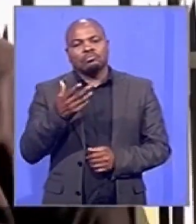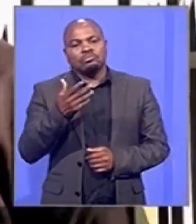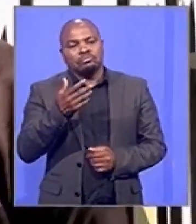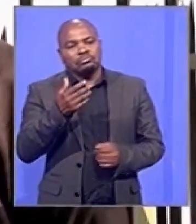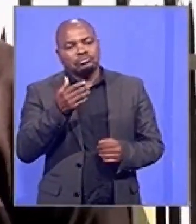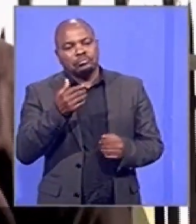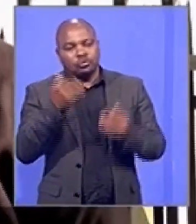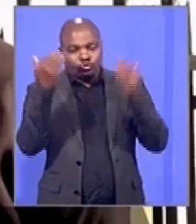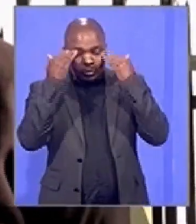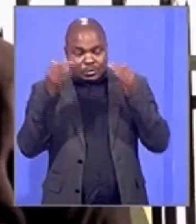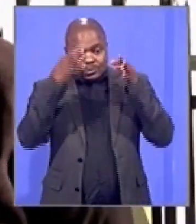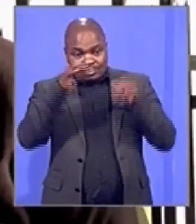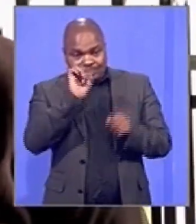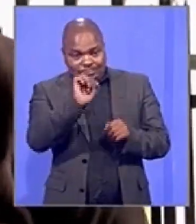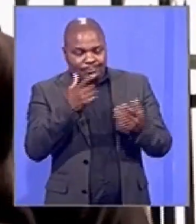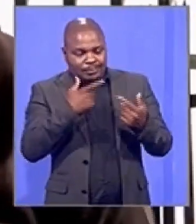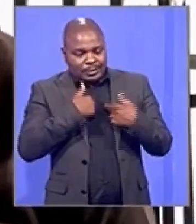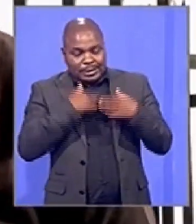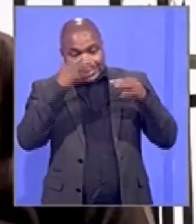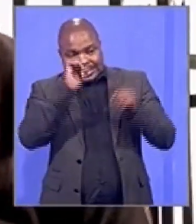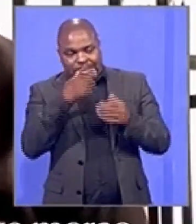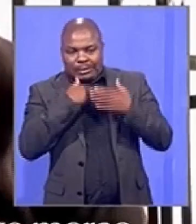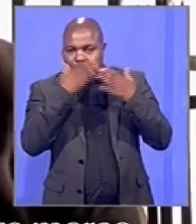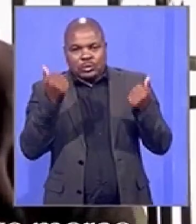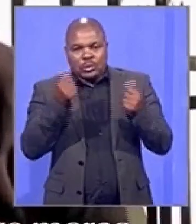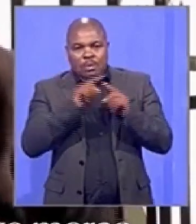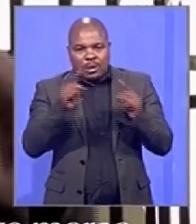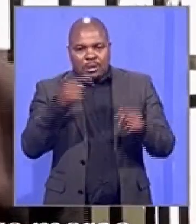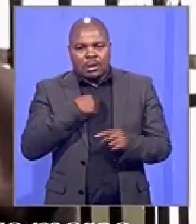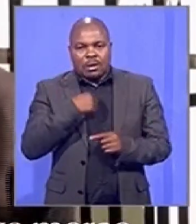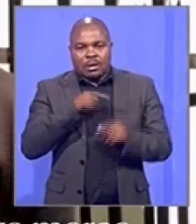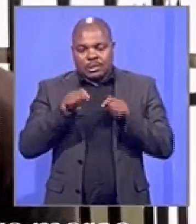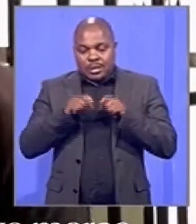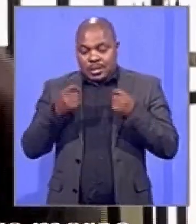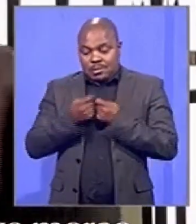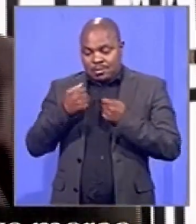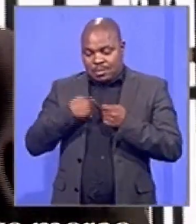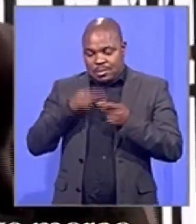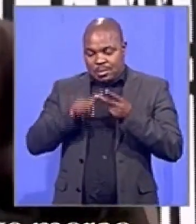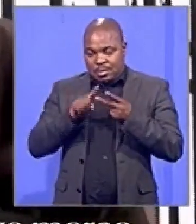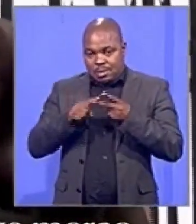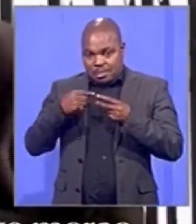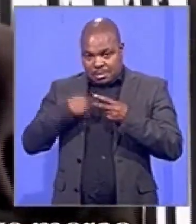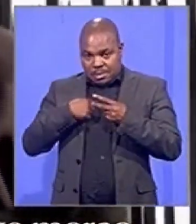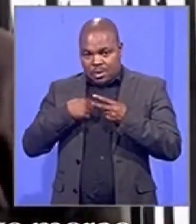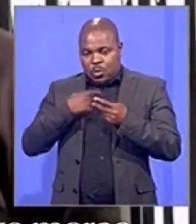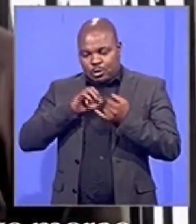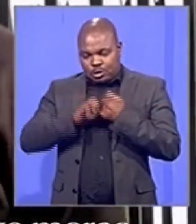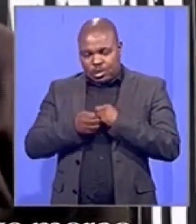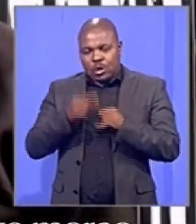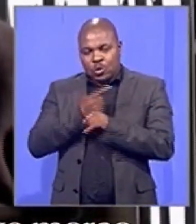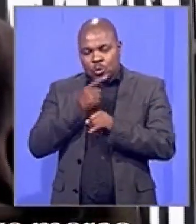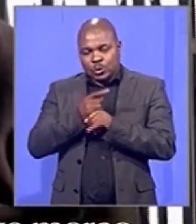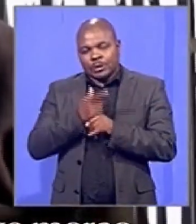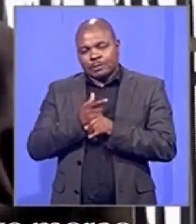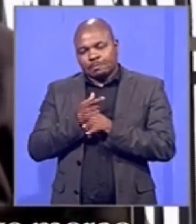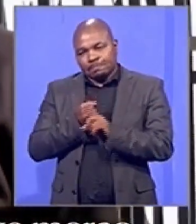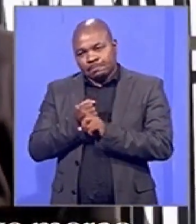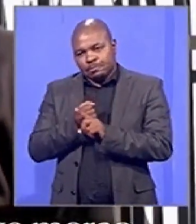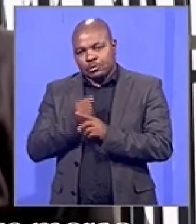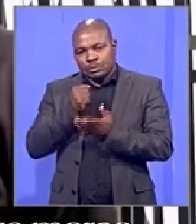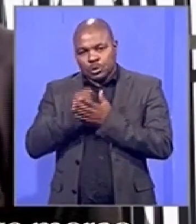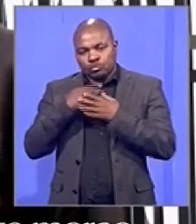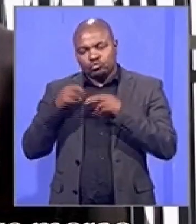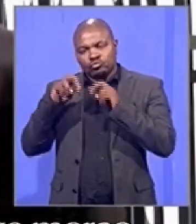preempt the decision of these honorable courts. What I will do, however, is that my team and I would always put our our best foot forward, conduct our